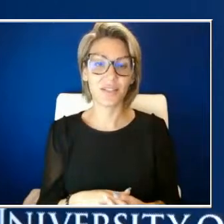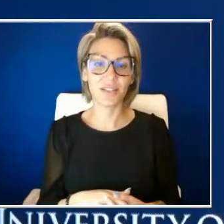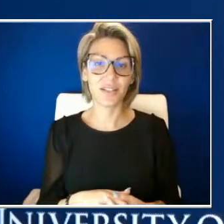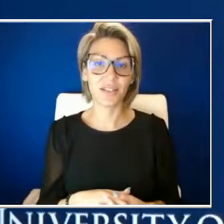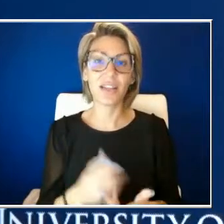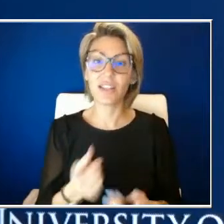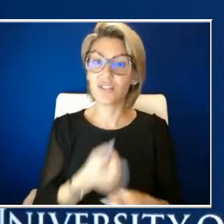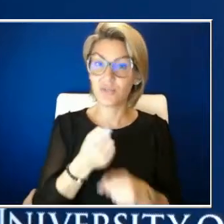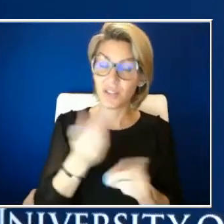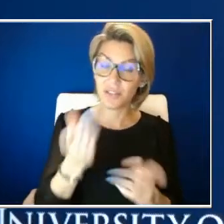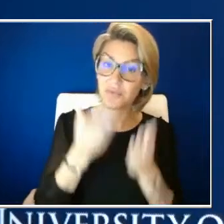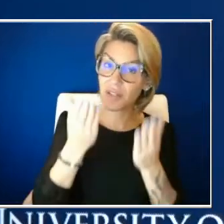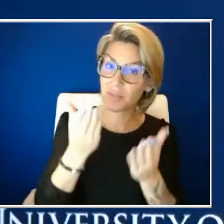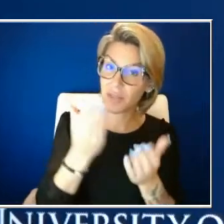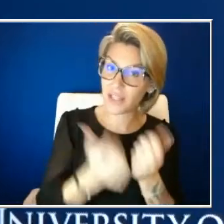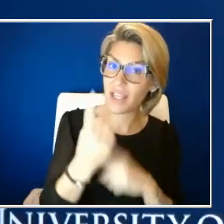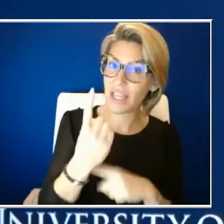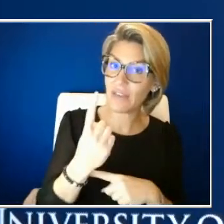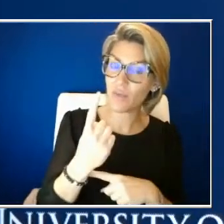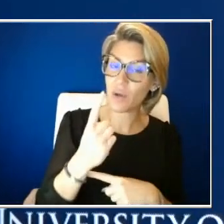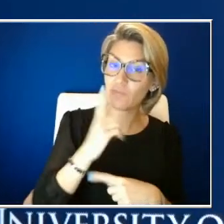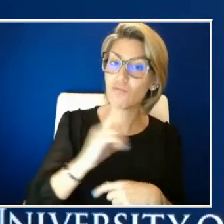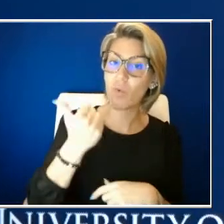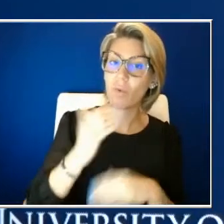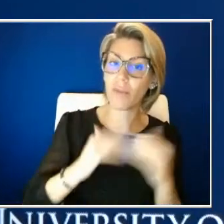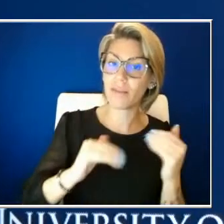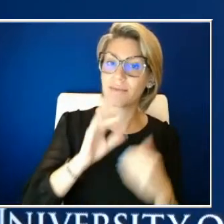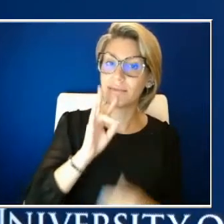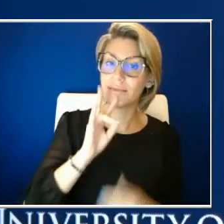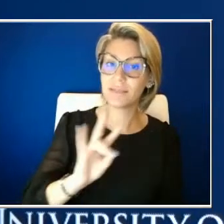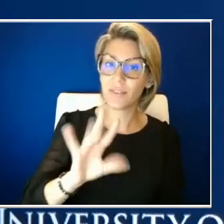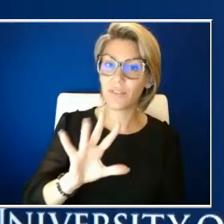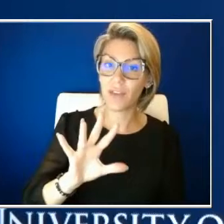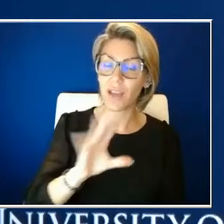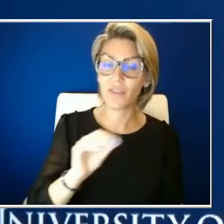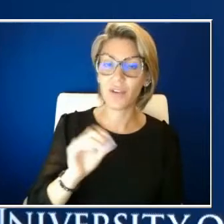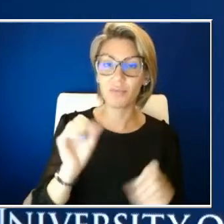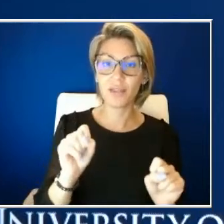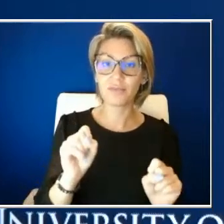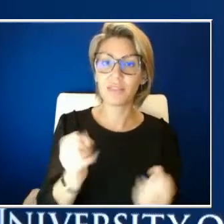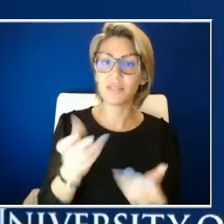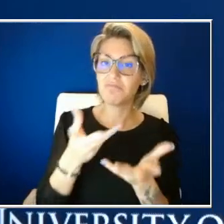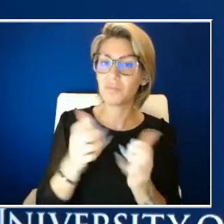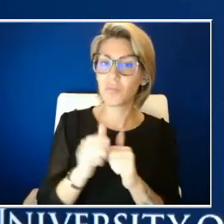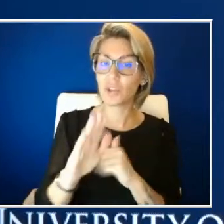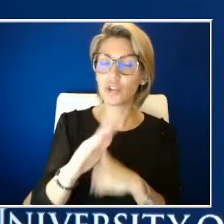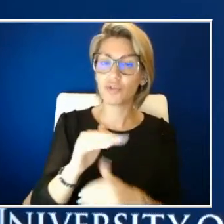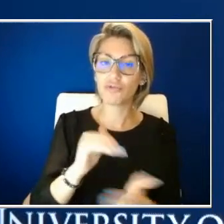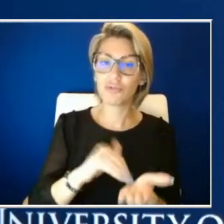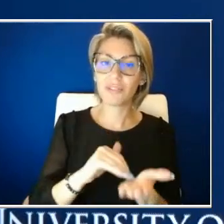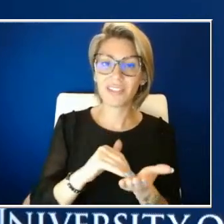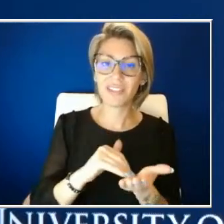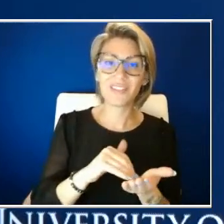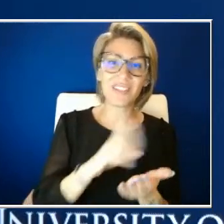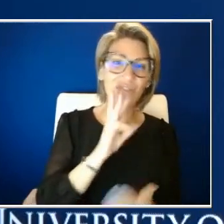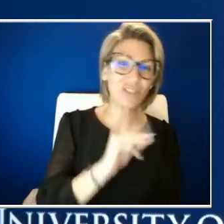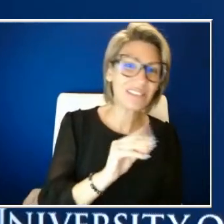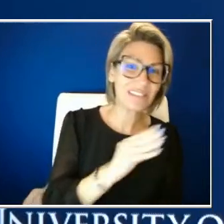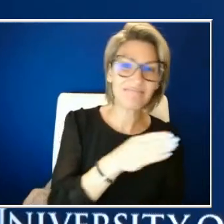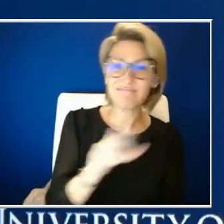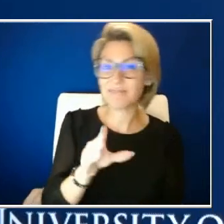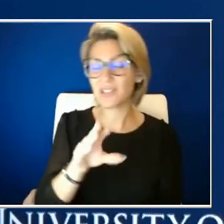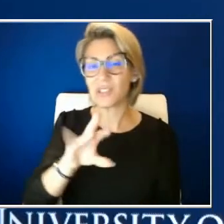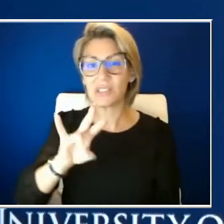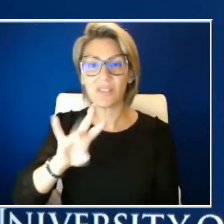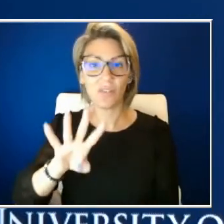for everybody 75 and above, and then possibly with a talk with your provider, if you're 60 to 74, I would say just get it. We know